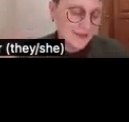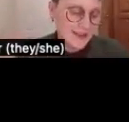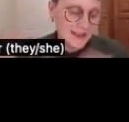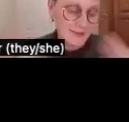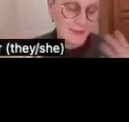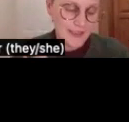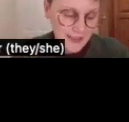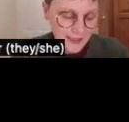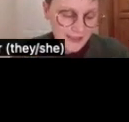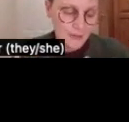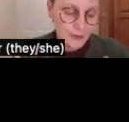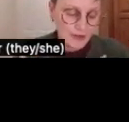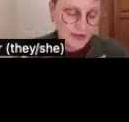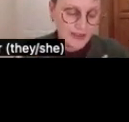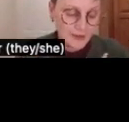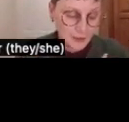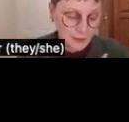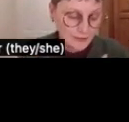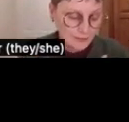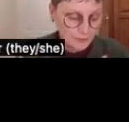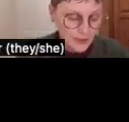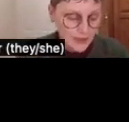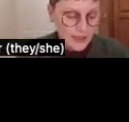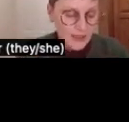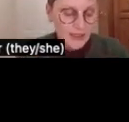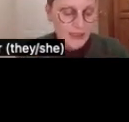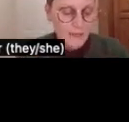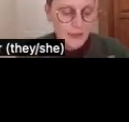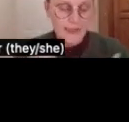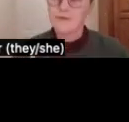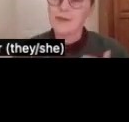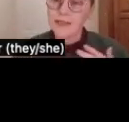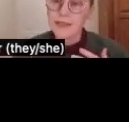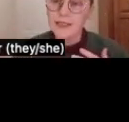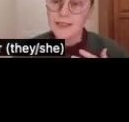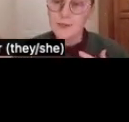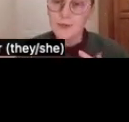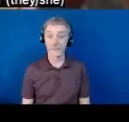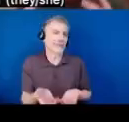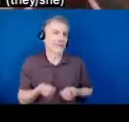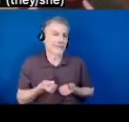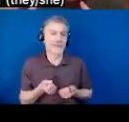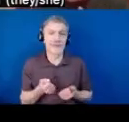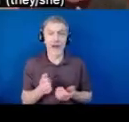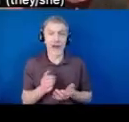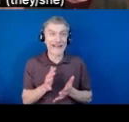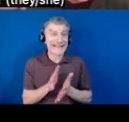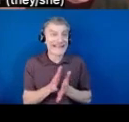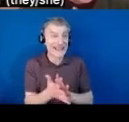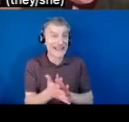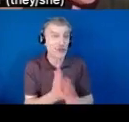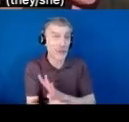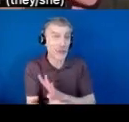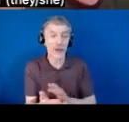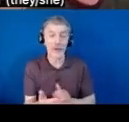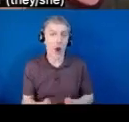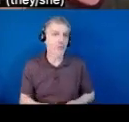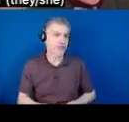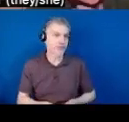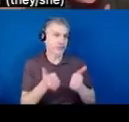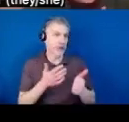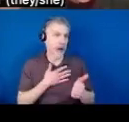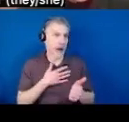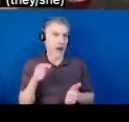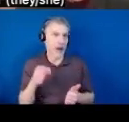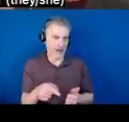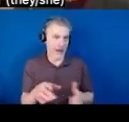as something embracing interruption and disruption, but differing in some ways from the postmodern ideas.